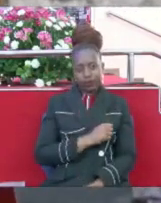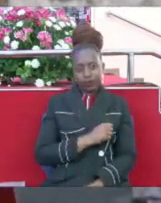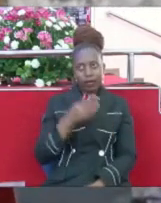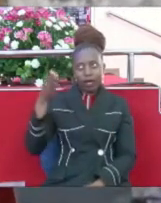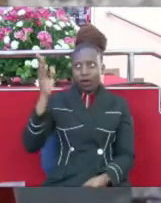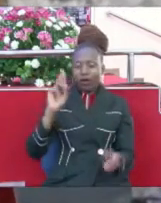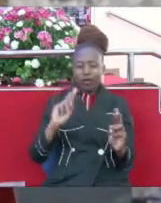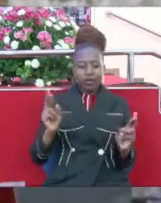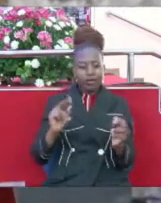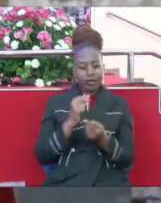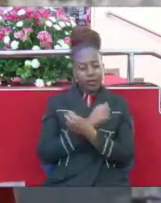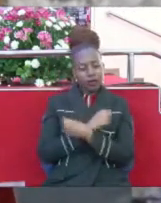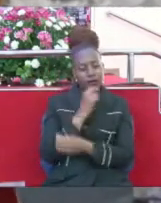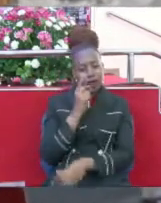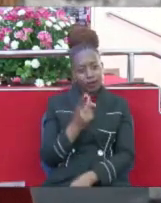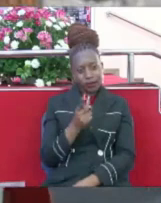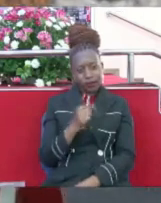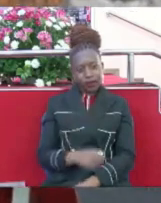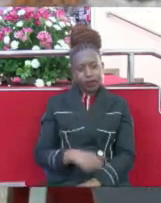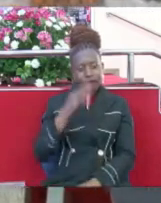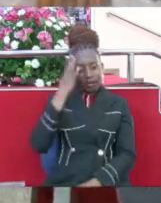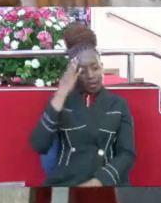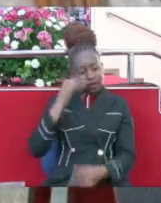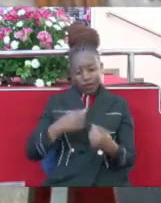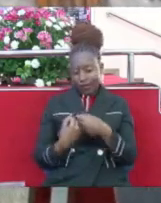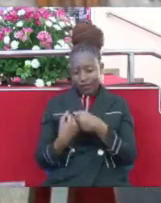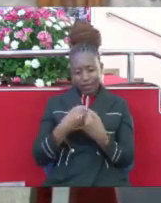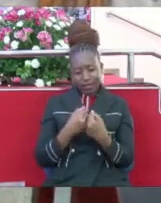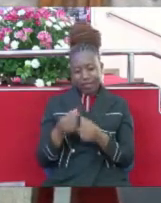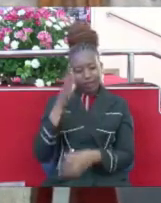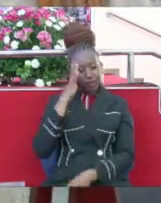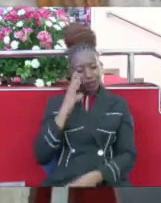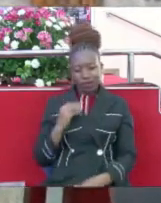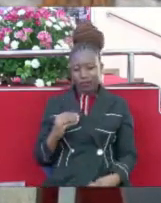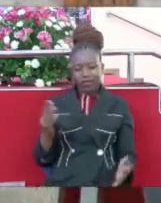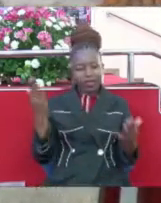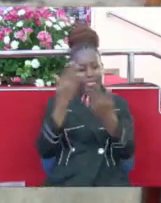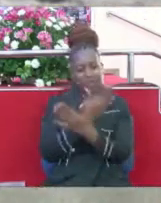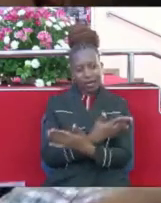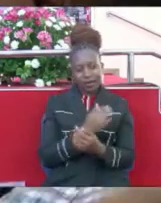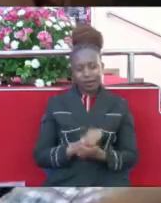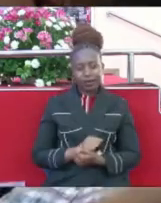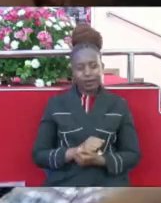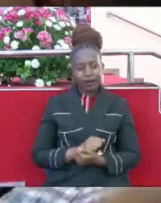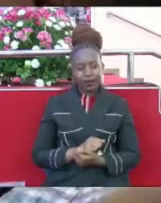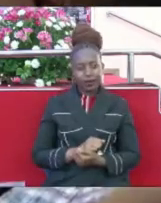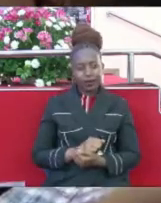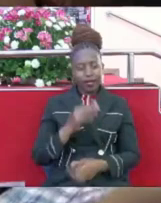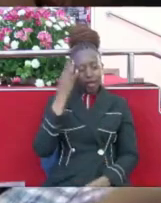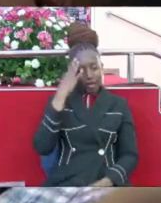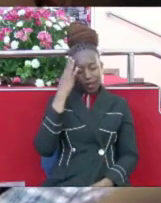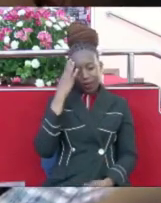you. He knows the challenges you went through last night. He knows where you slept